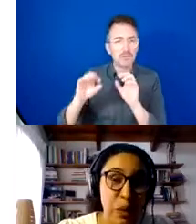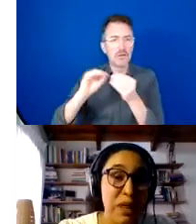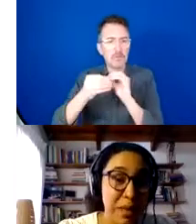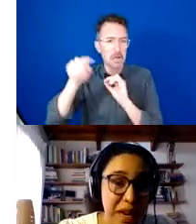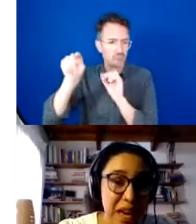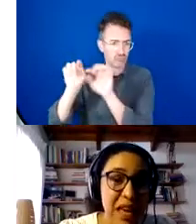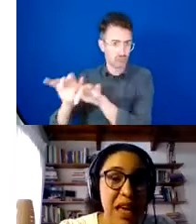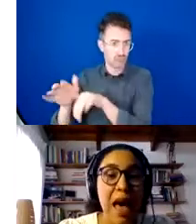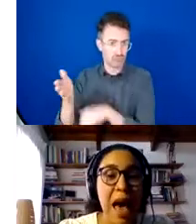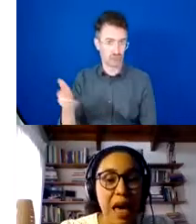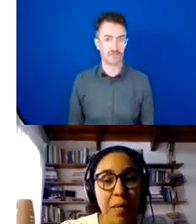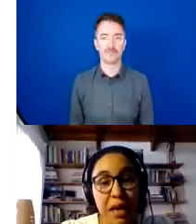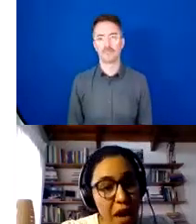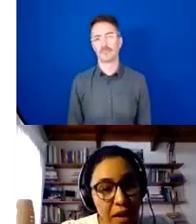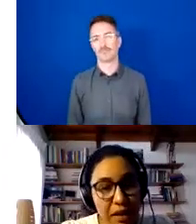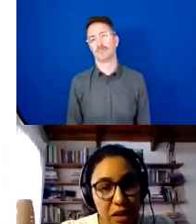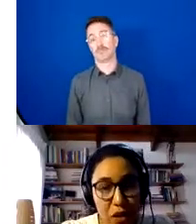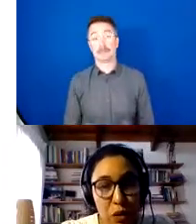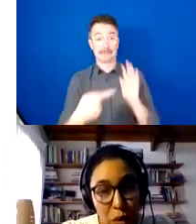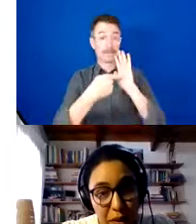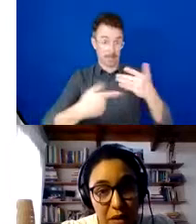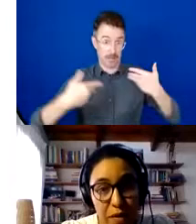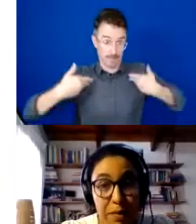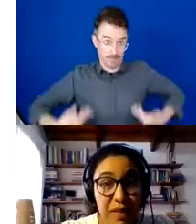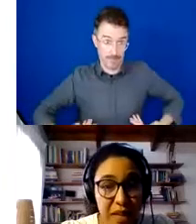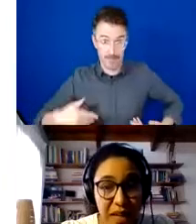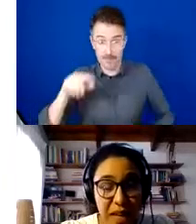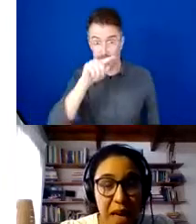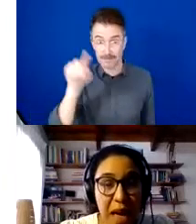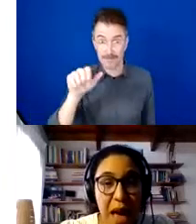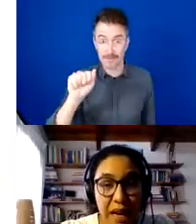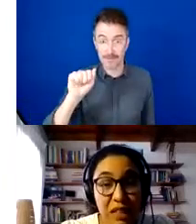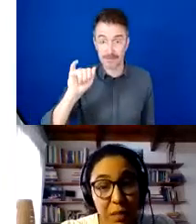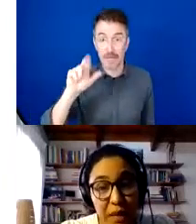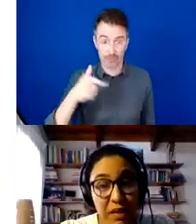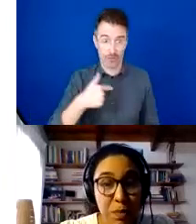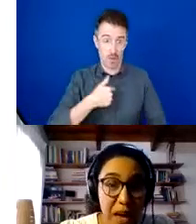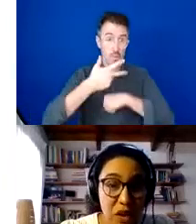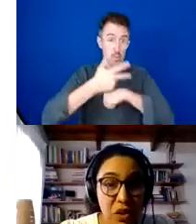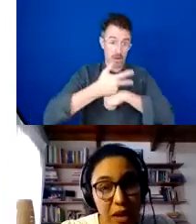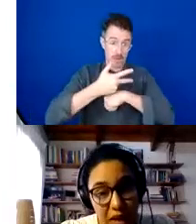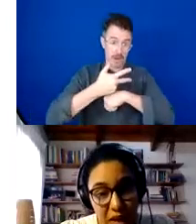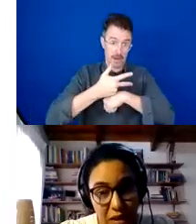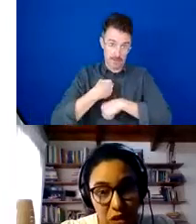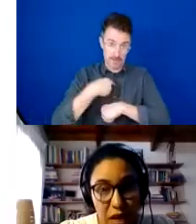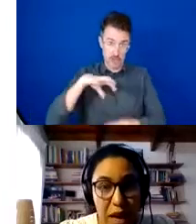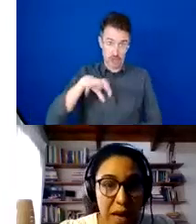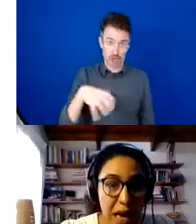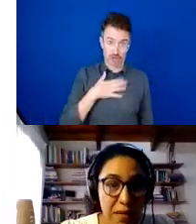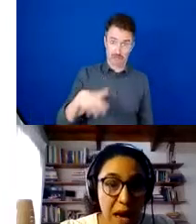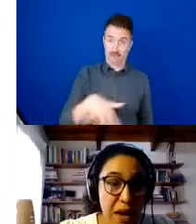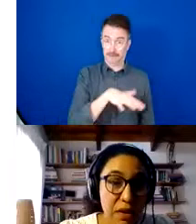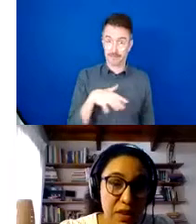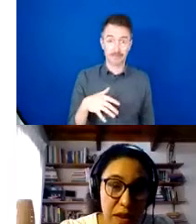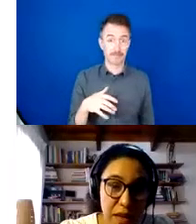in Guatemala, I am a not indigenous woman from the city. I speak Spanish and English. I